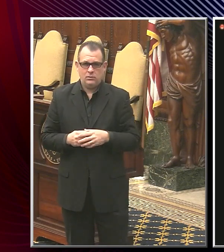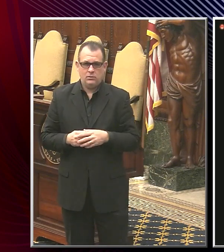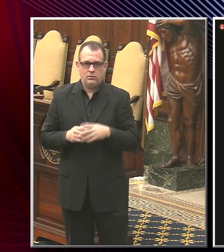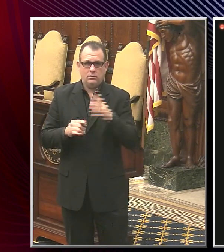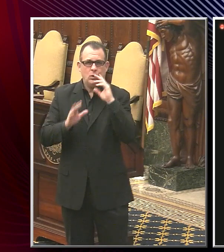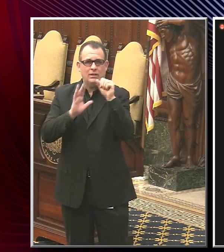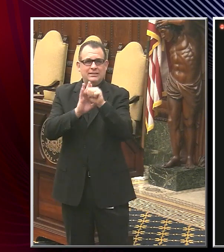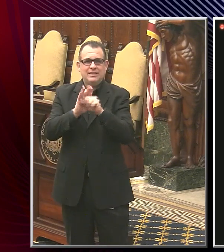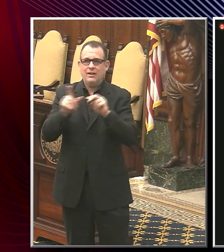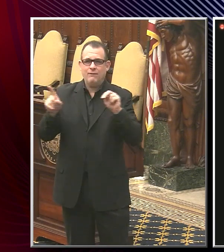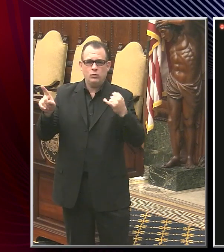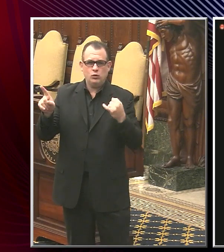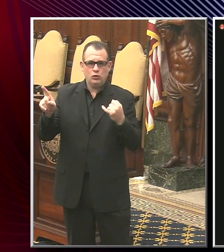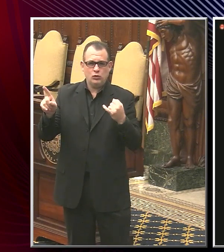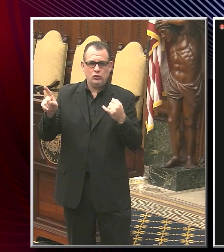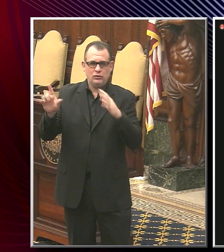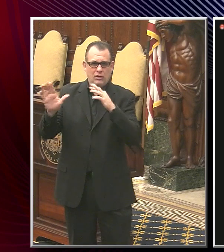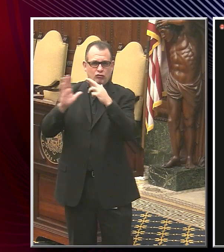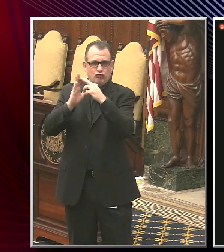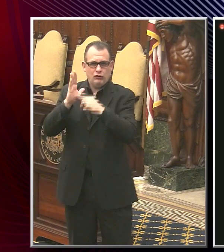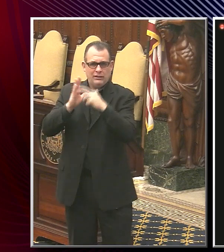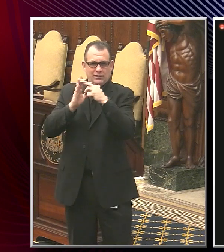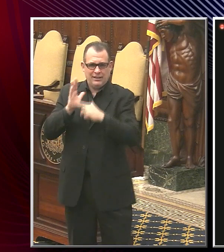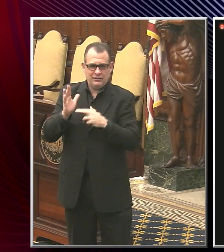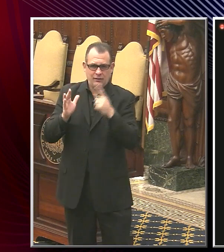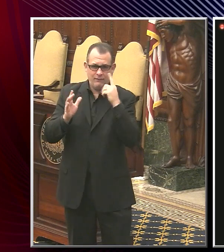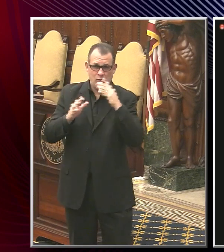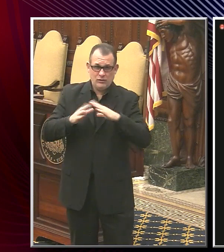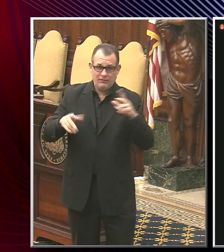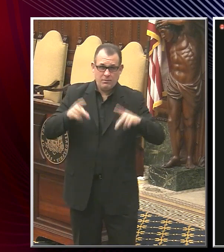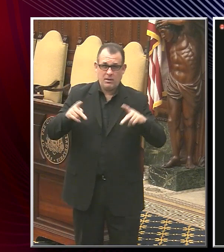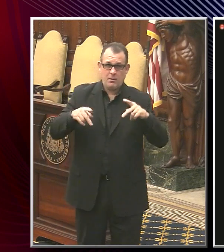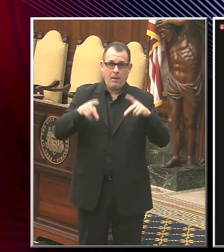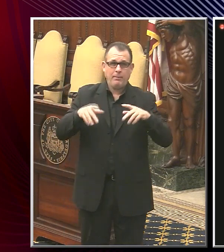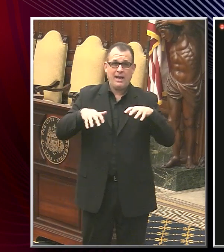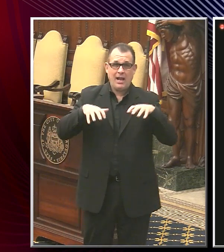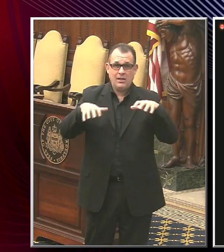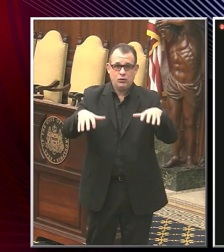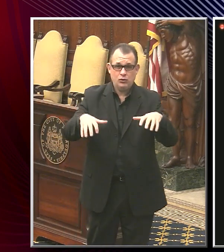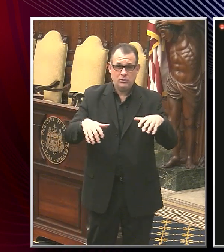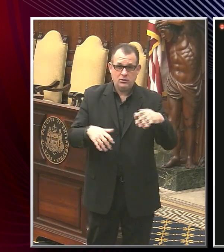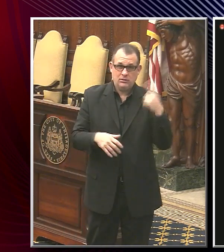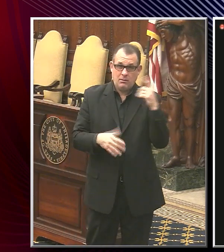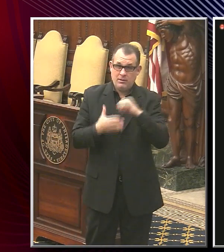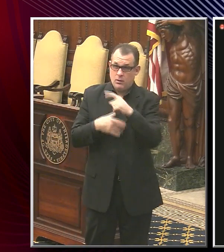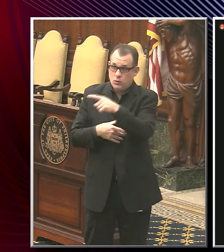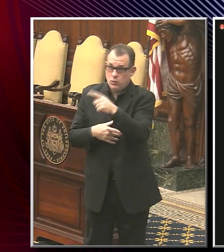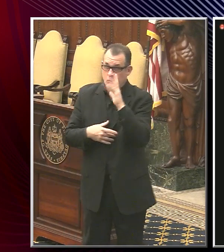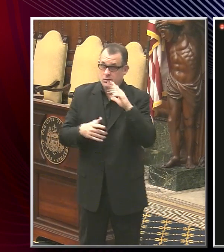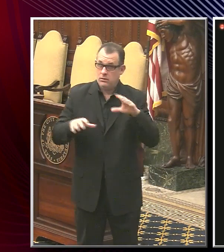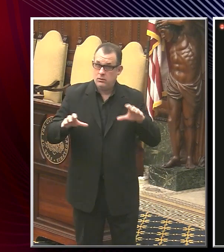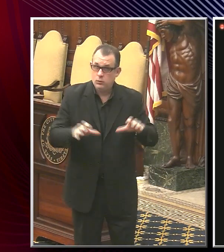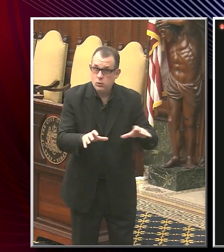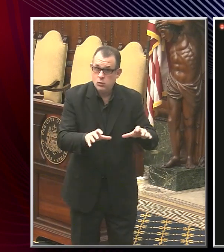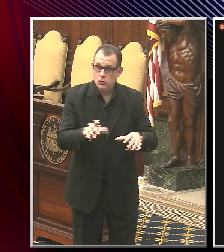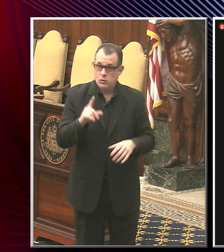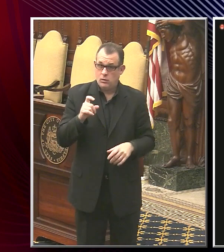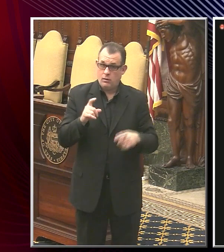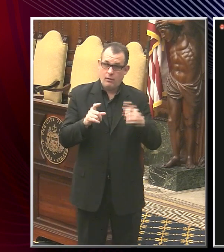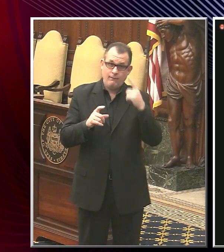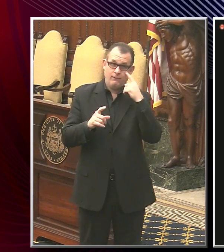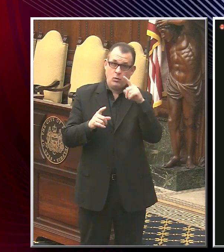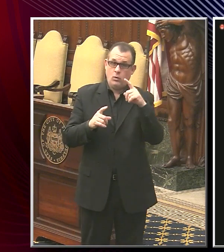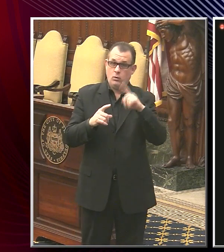a pre-registration page for the general public today. And I'm just curious if that's something that the city of Philadelphia is considering for when we do